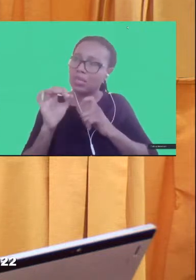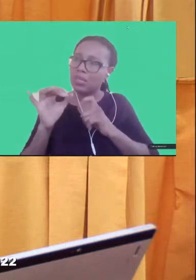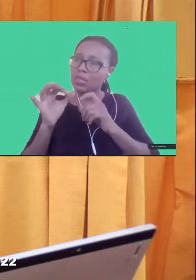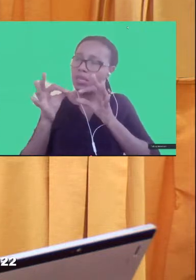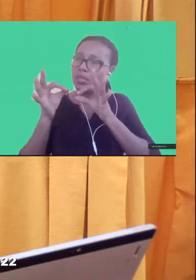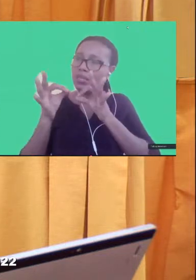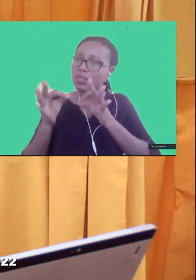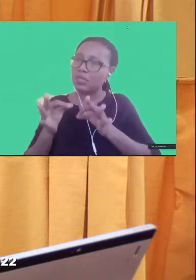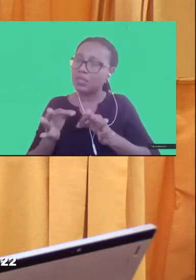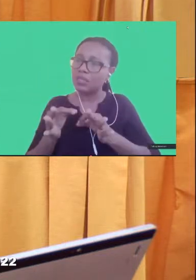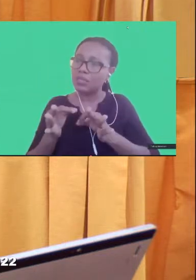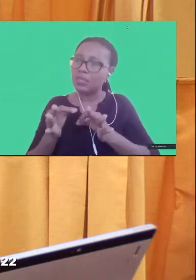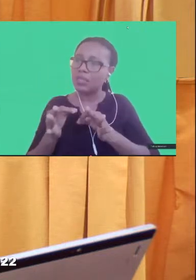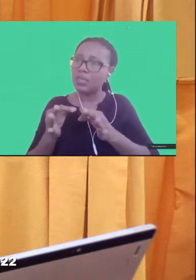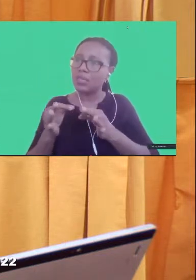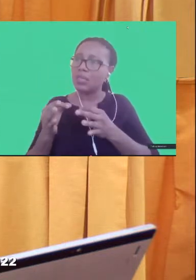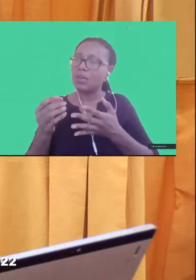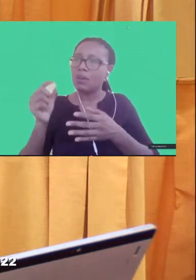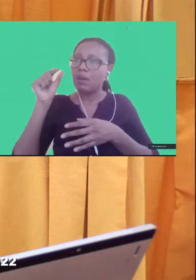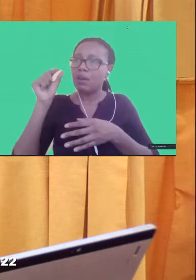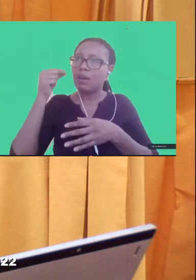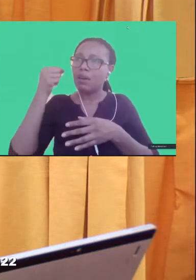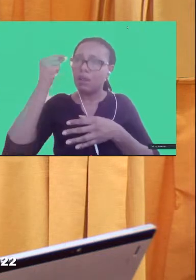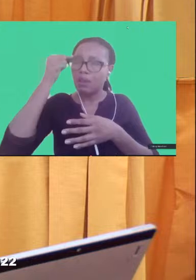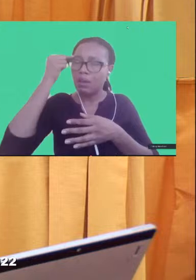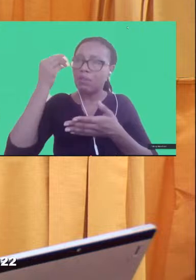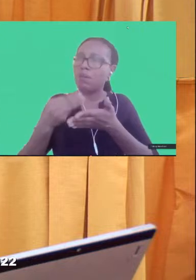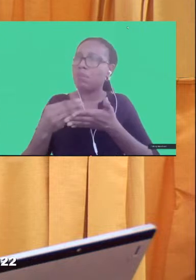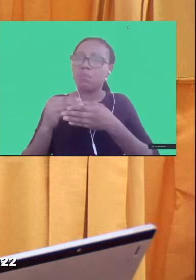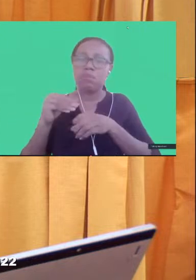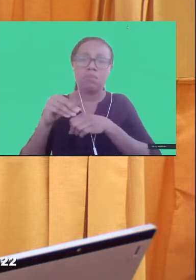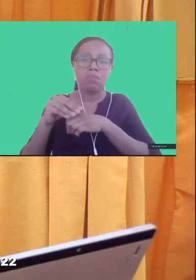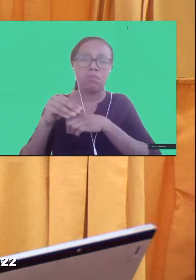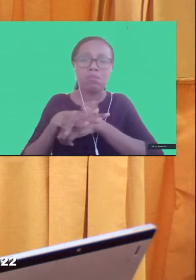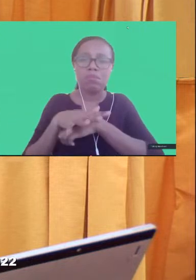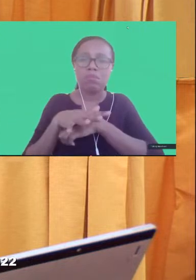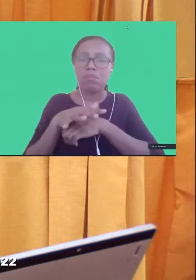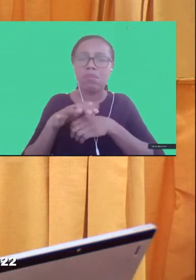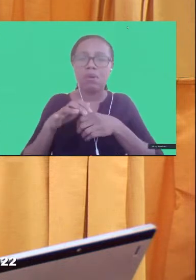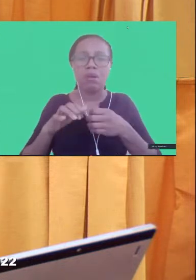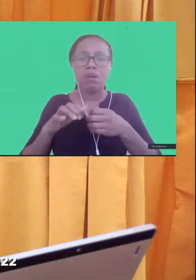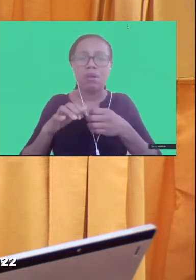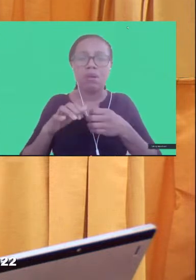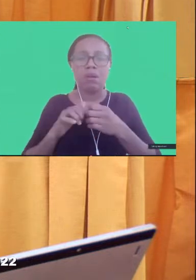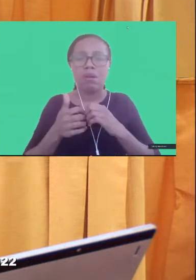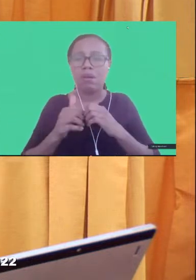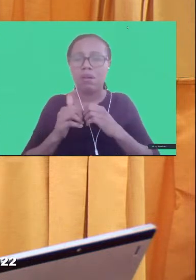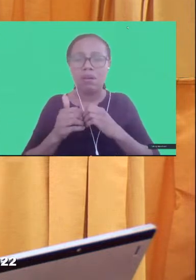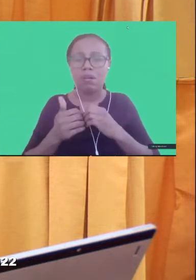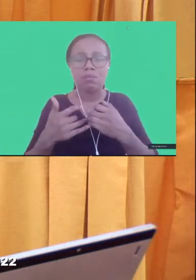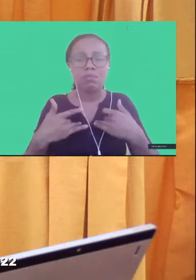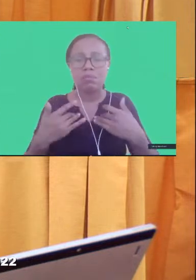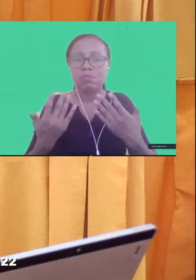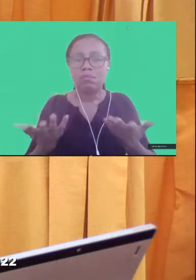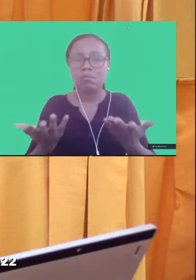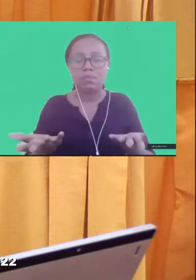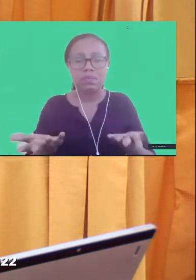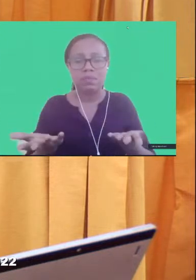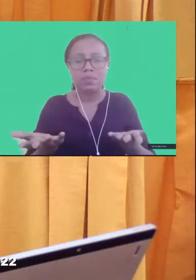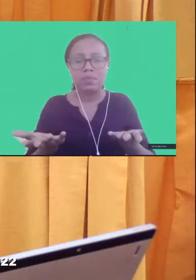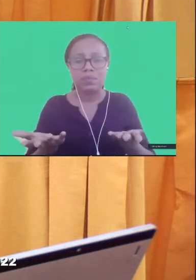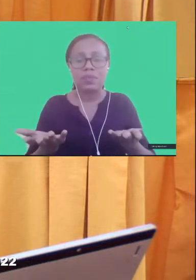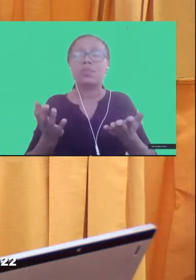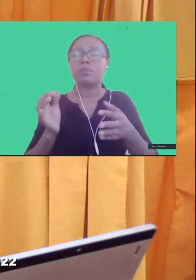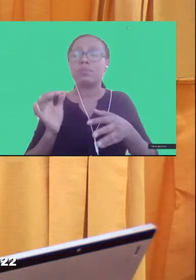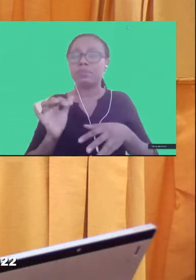collection of information that has helped us to get a greater understanding of how